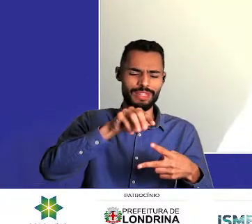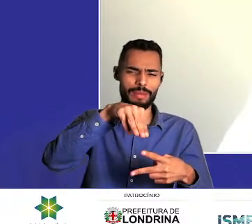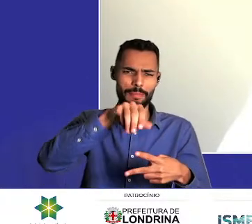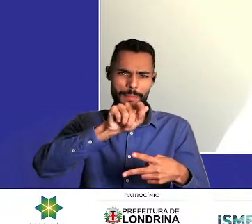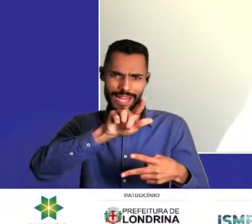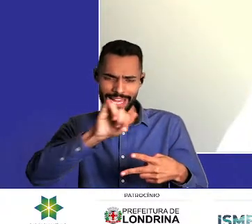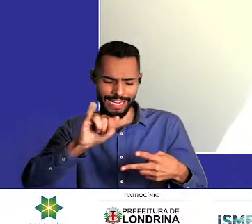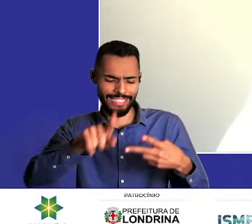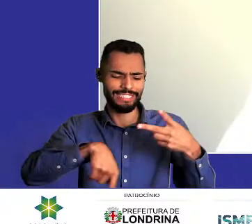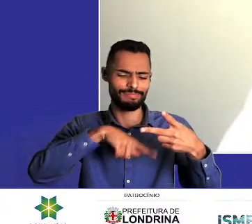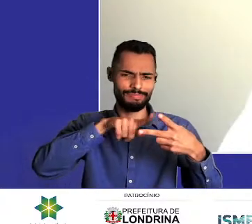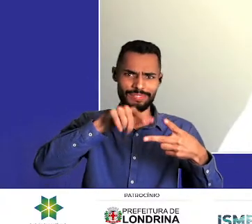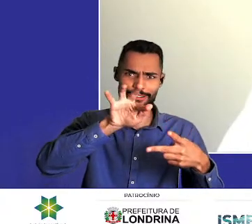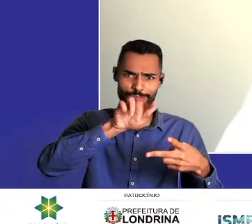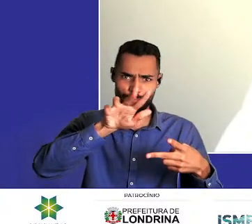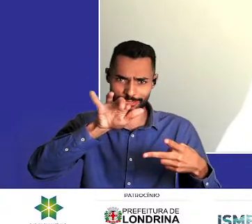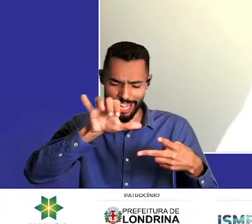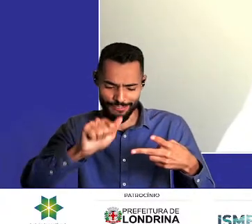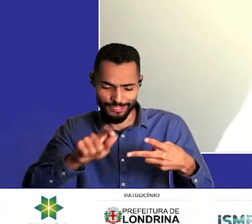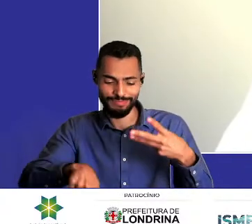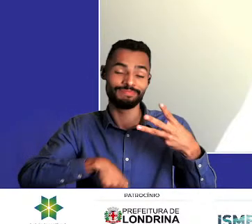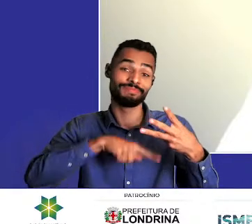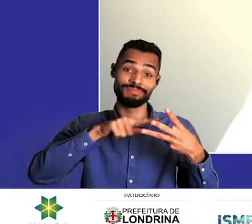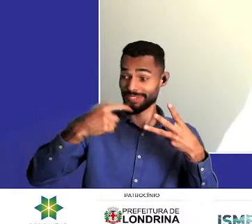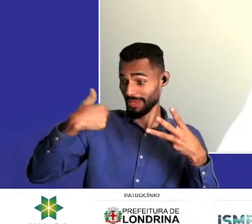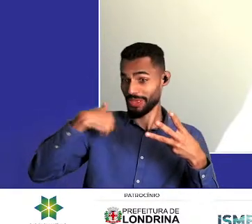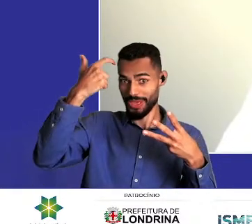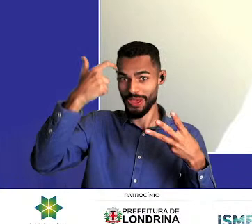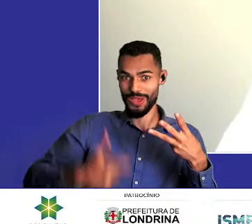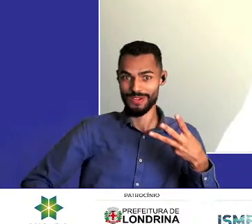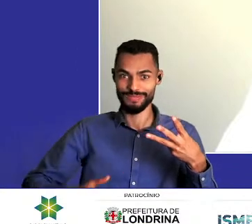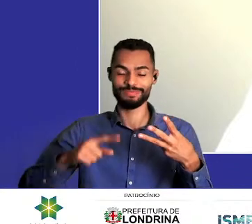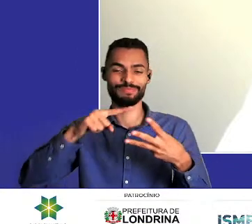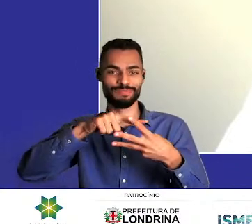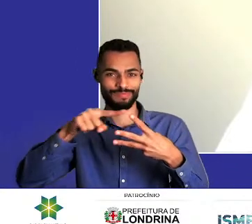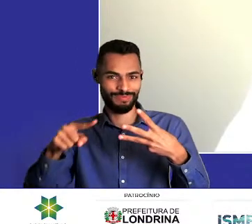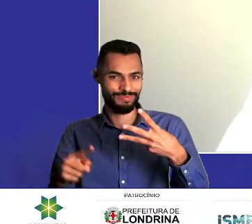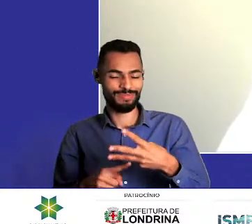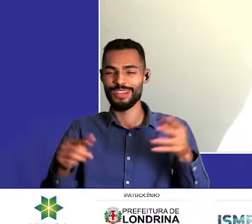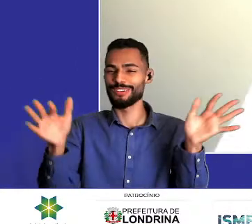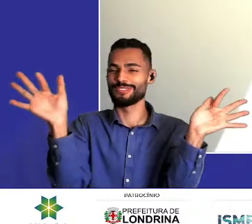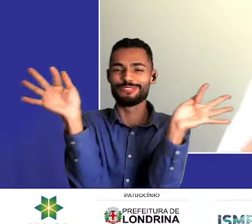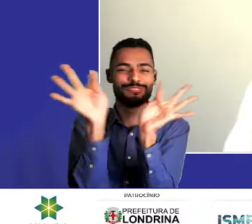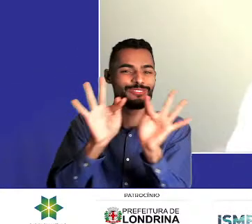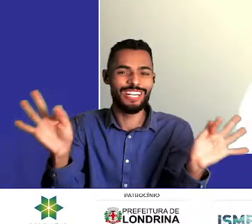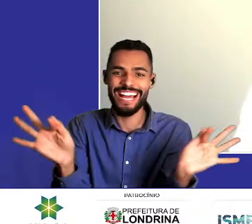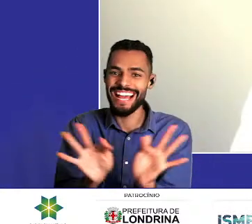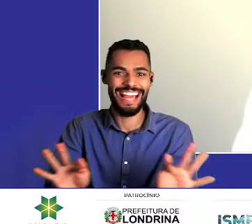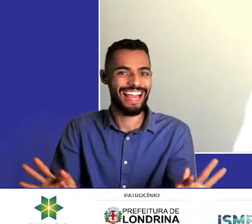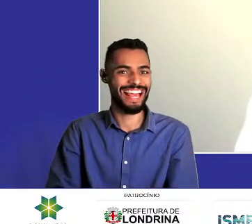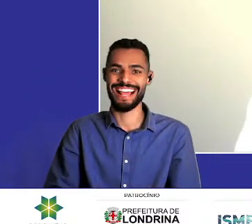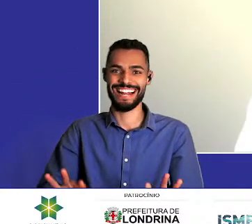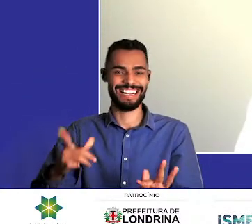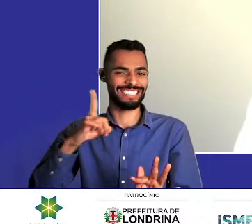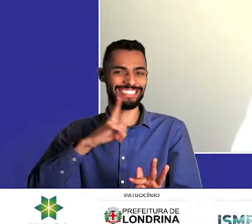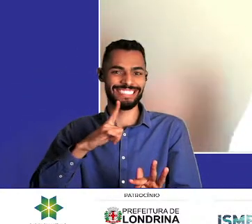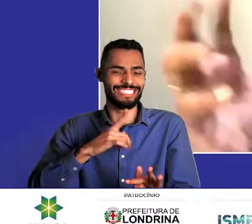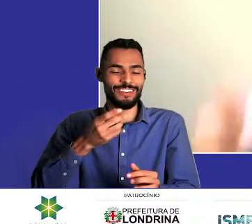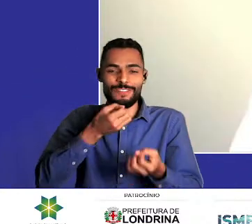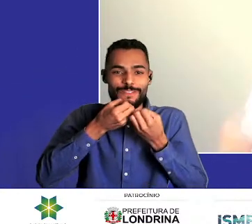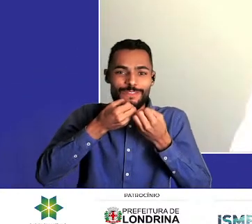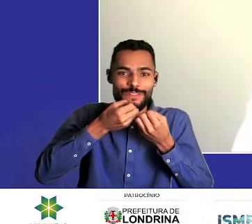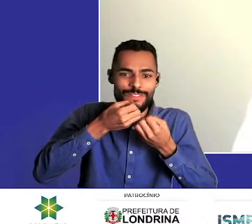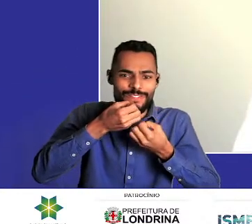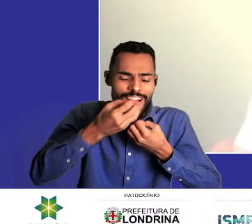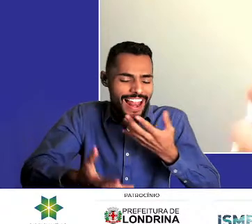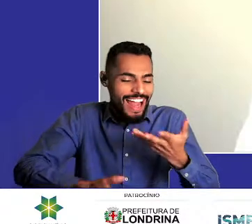together, and I cannot say how happy I am today, how happy we are today, that